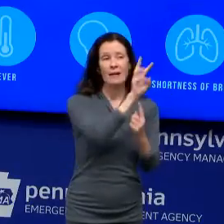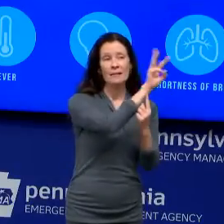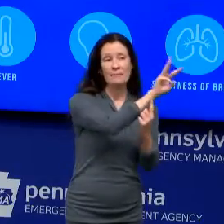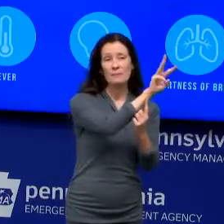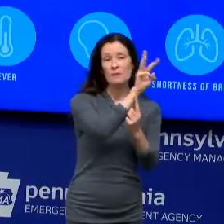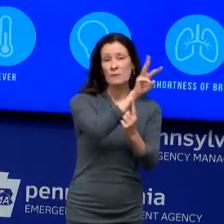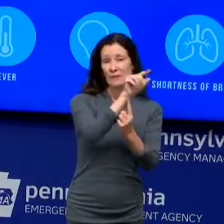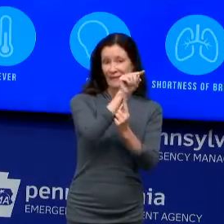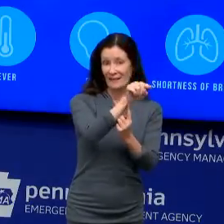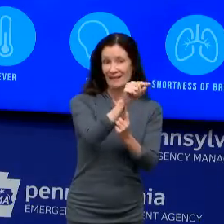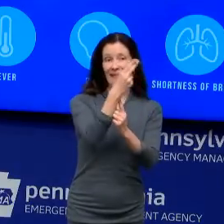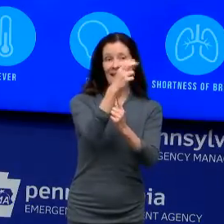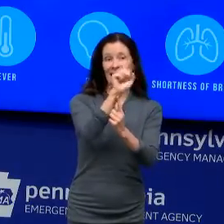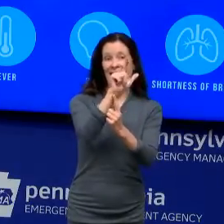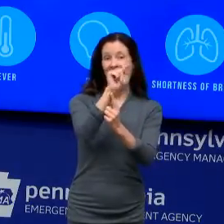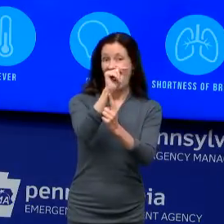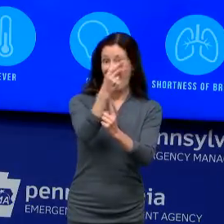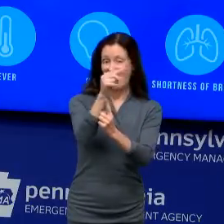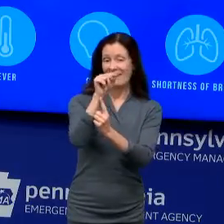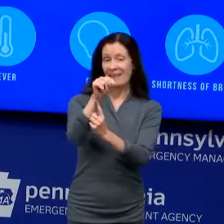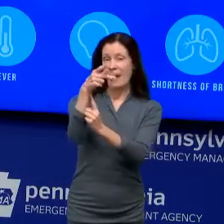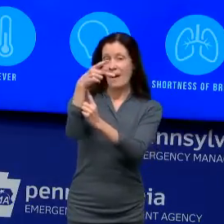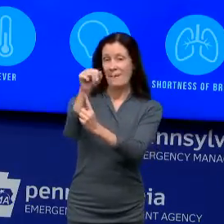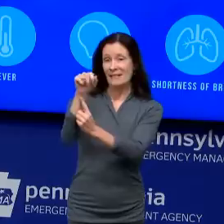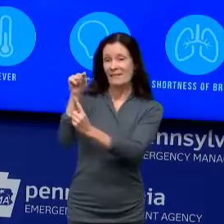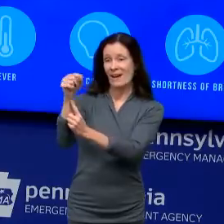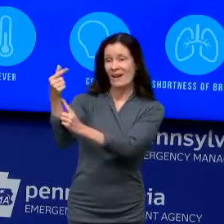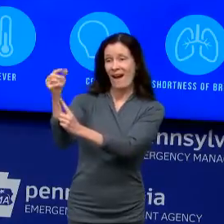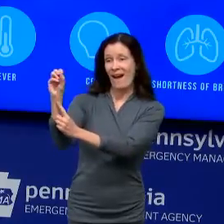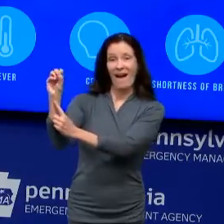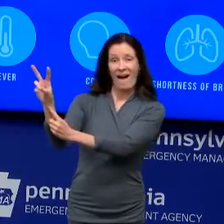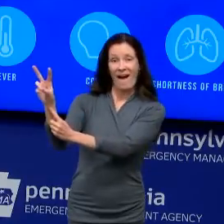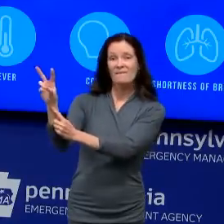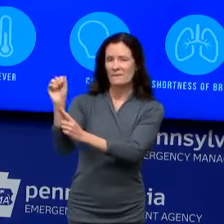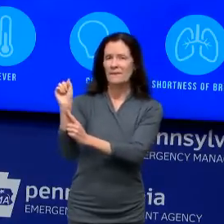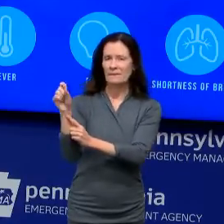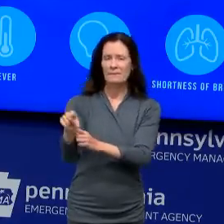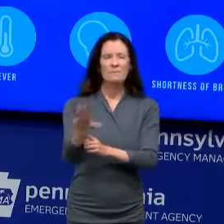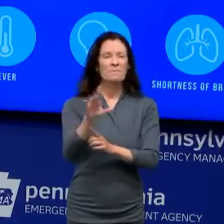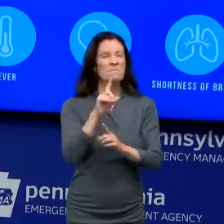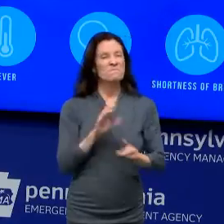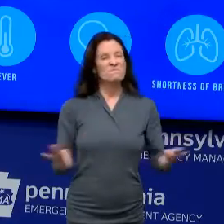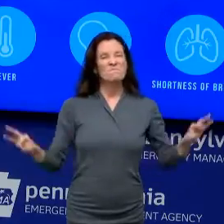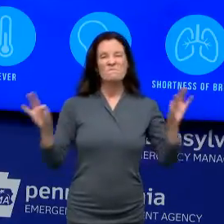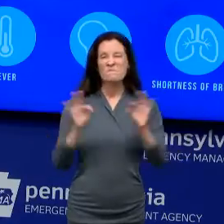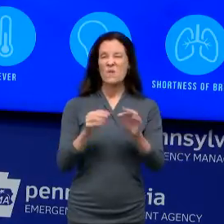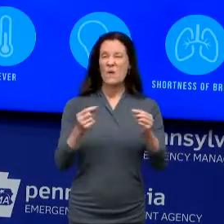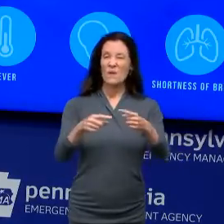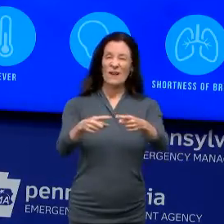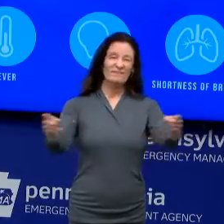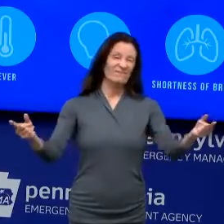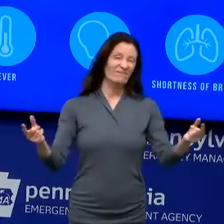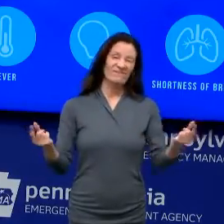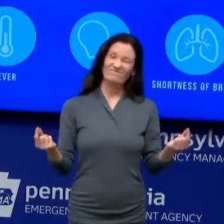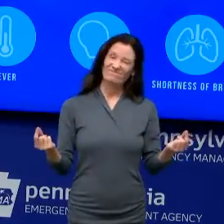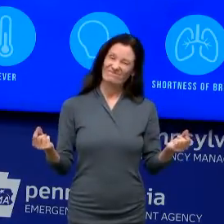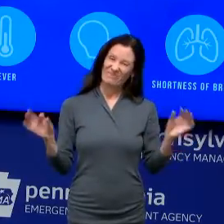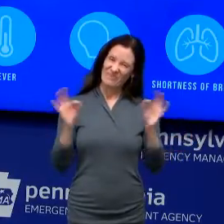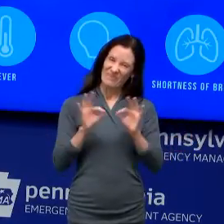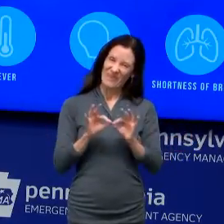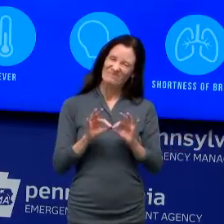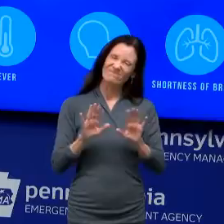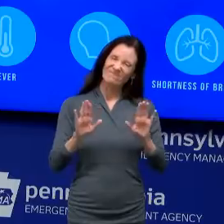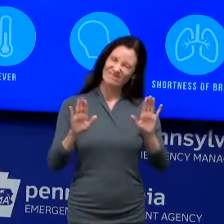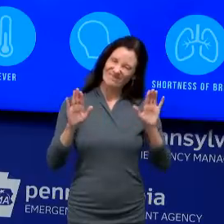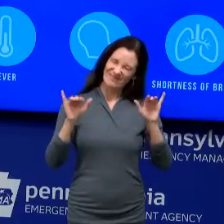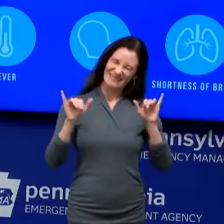health.pa.gov. And what is most important for Pennsylvanians to remember is please stay calm,